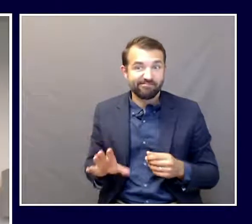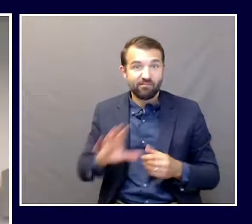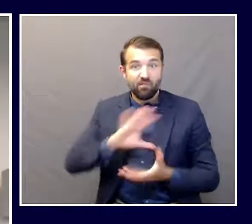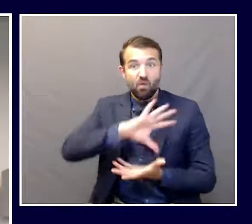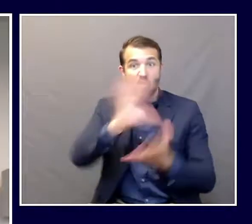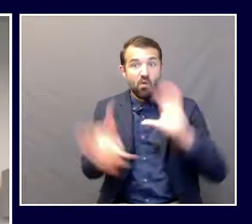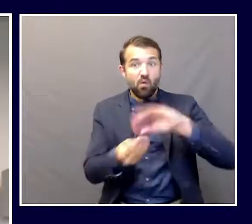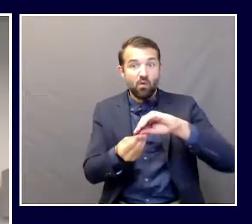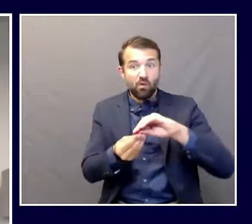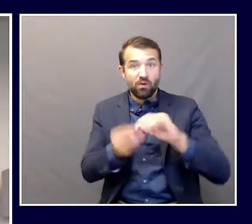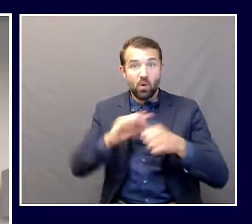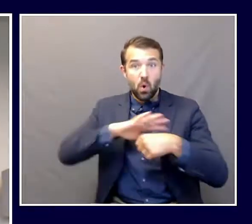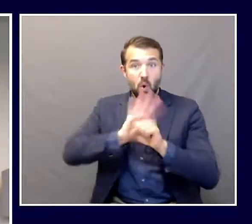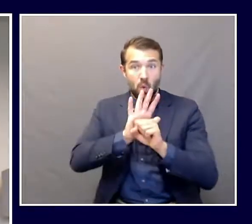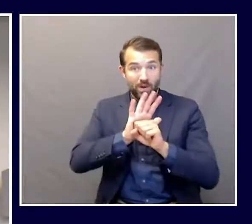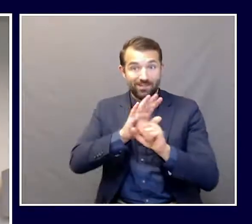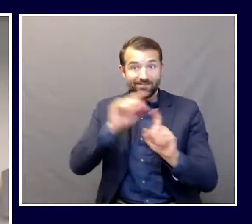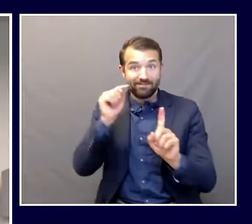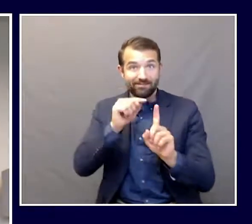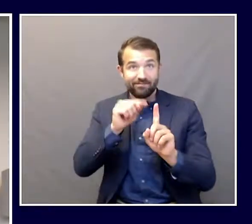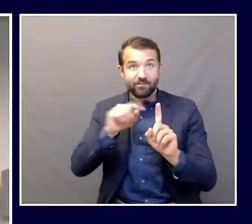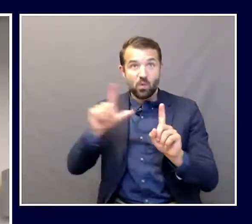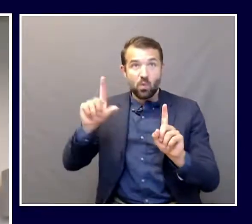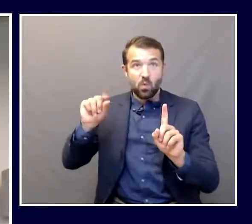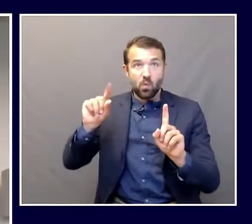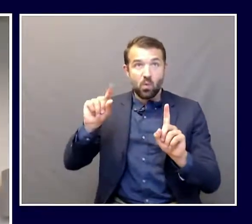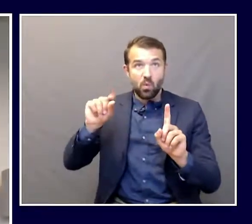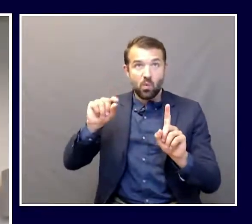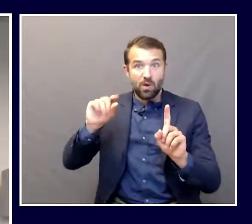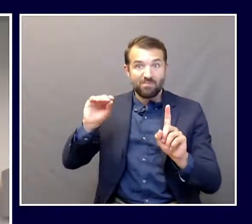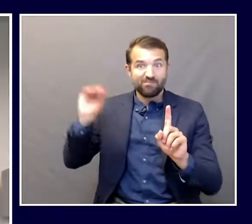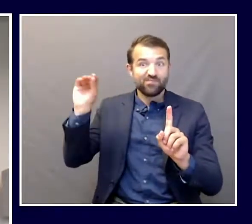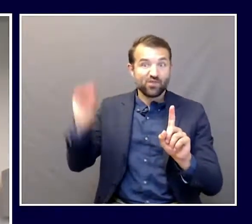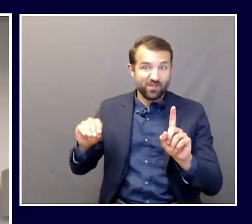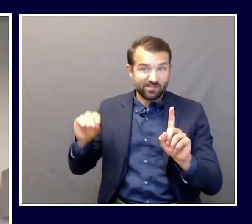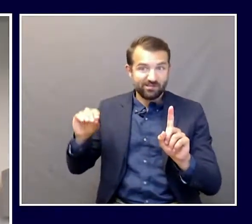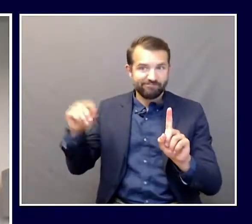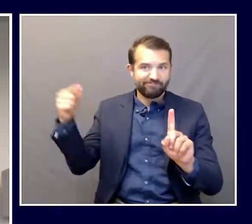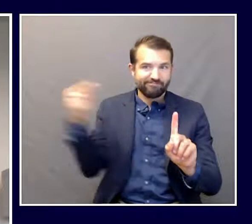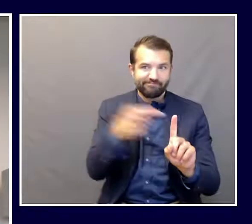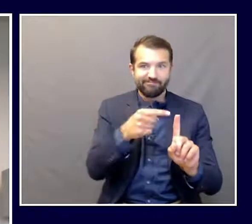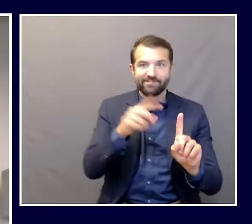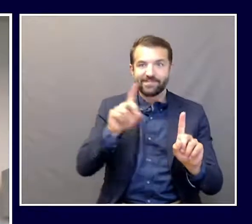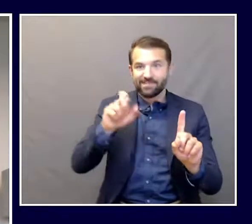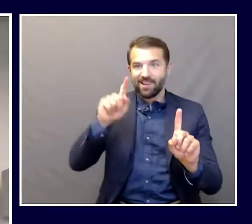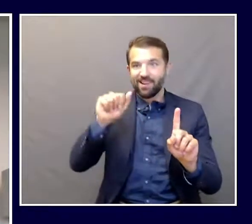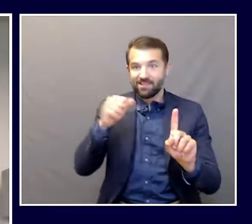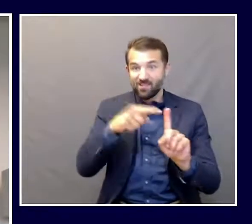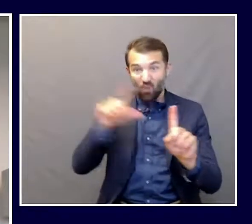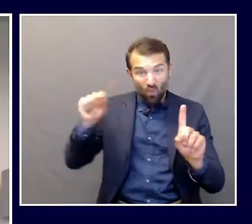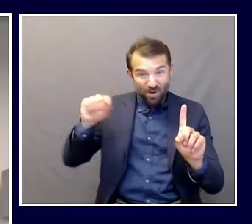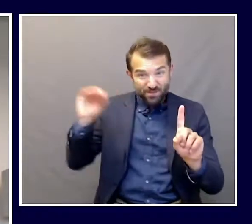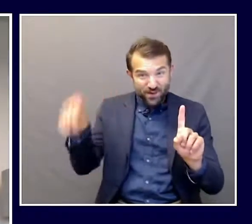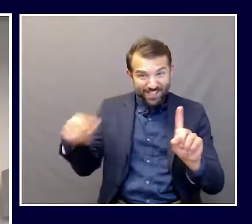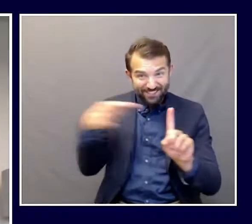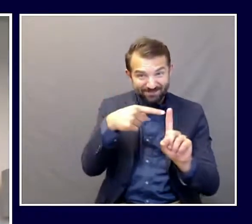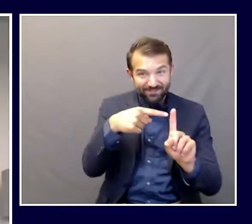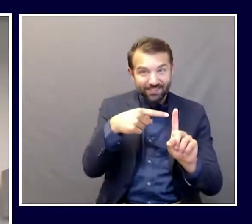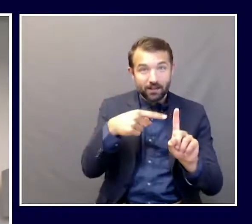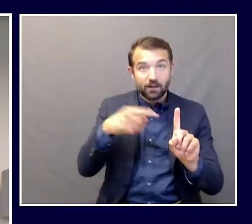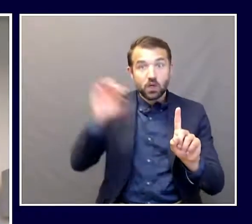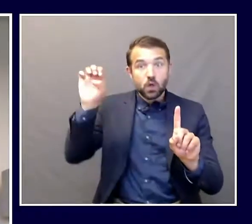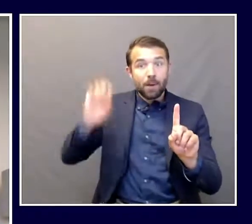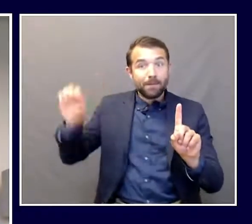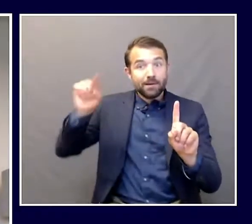the UK, it's only a matter of time before it takes greater hold here in Maine and causes an increasing